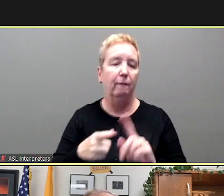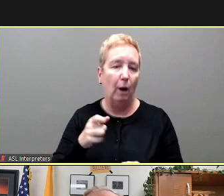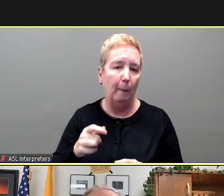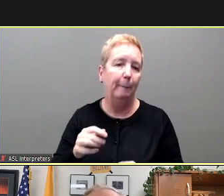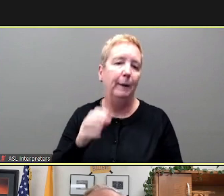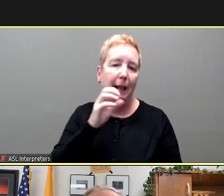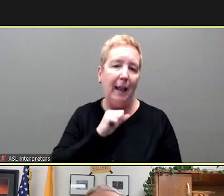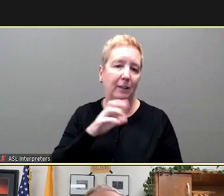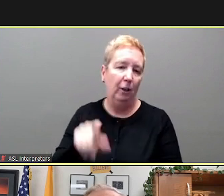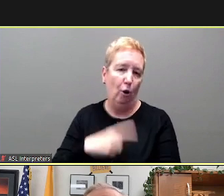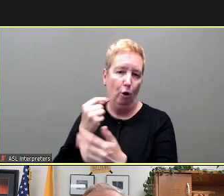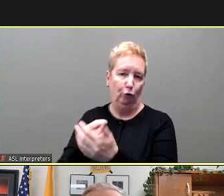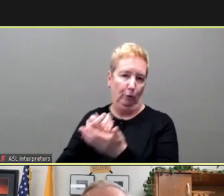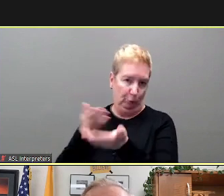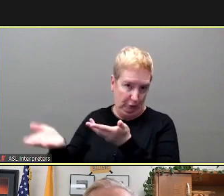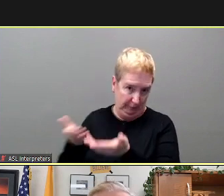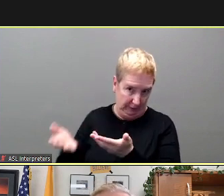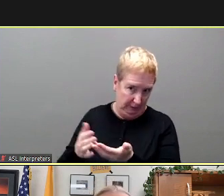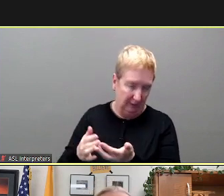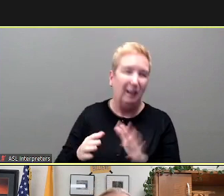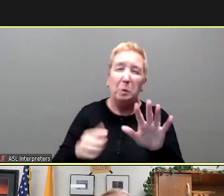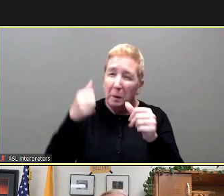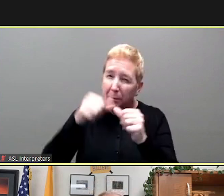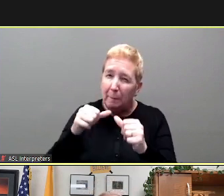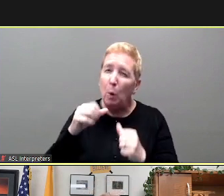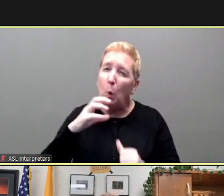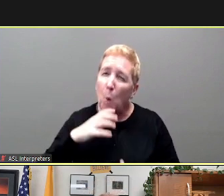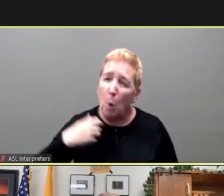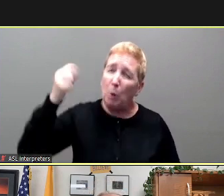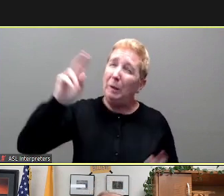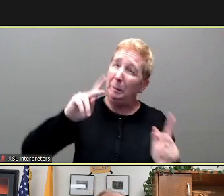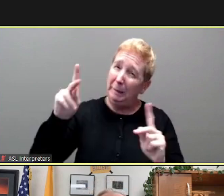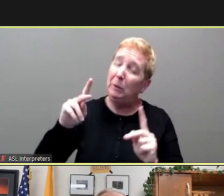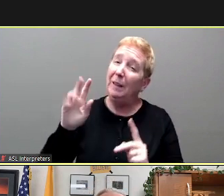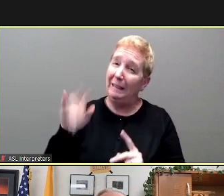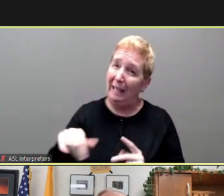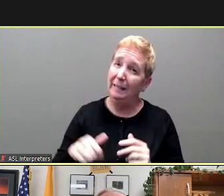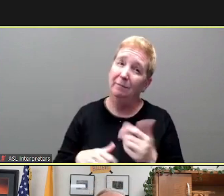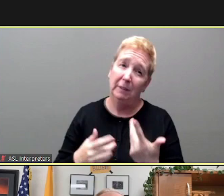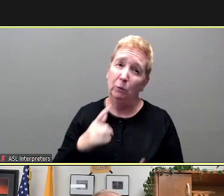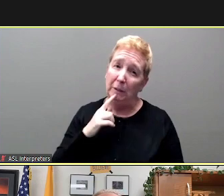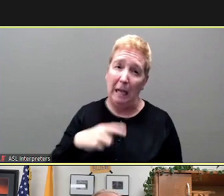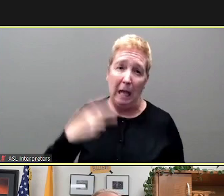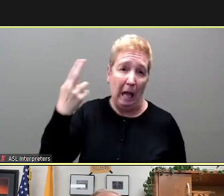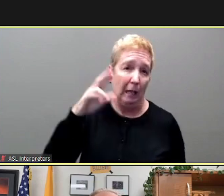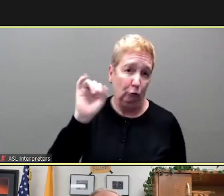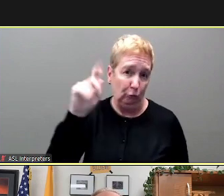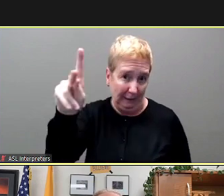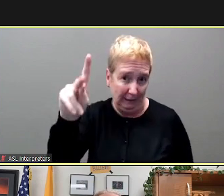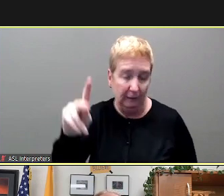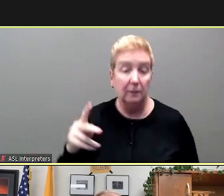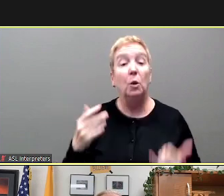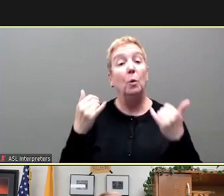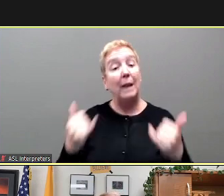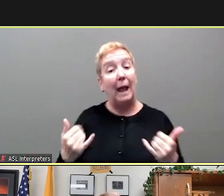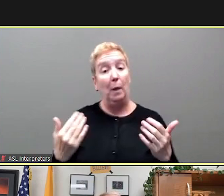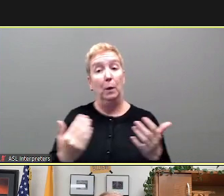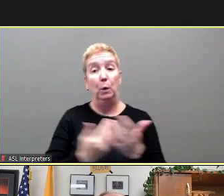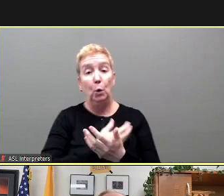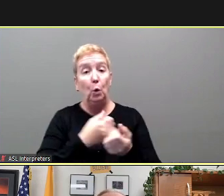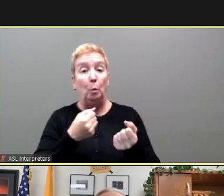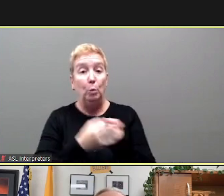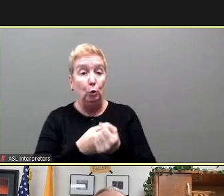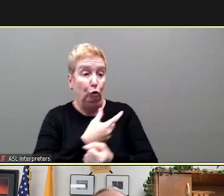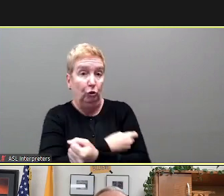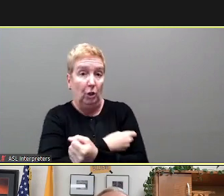older populations remain the most vulnerable population in New Mexico. And so as we roll out this new booster, while we don't have